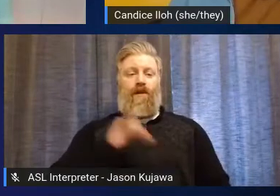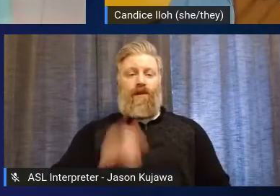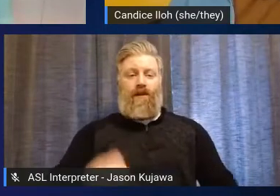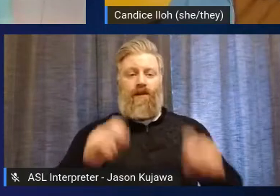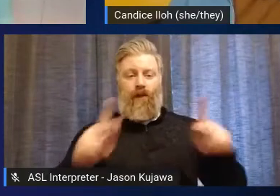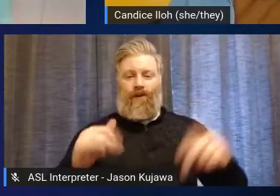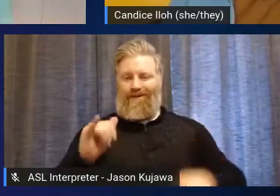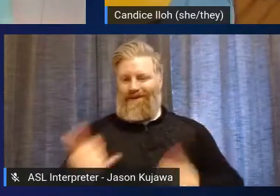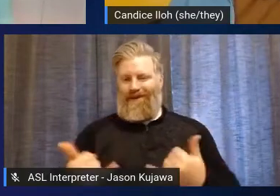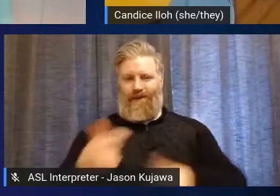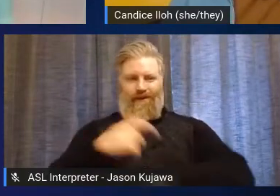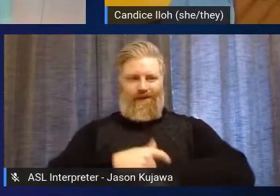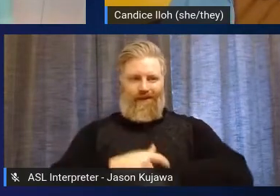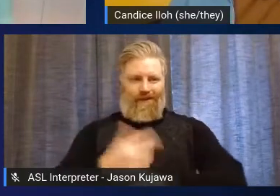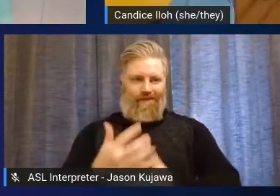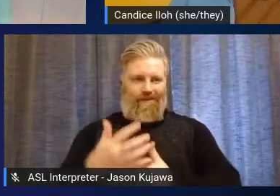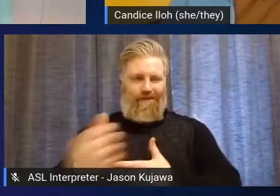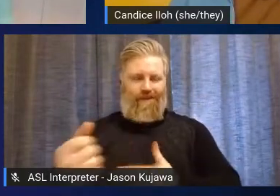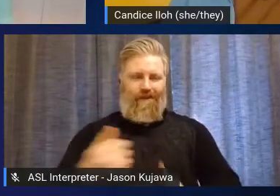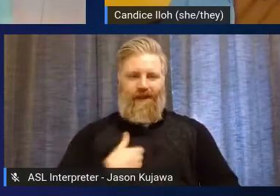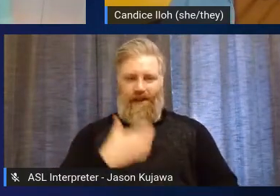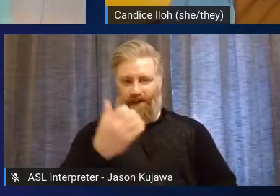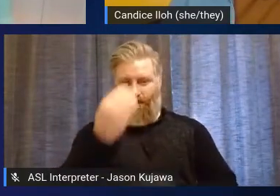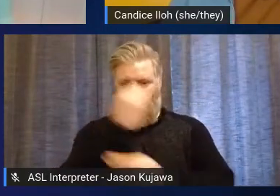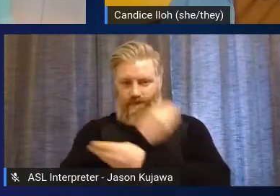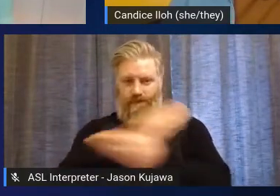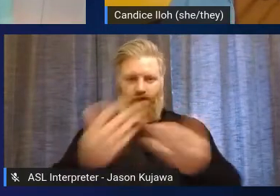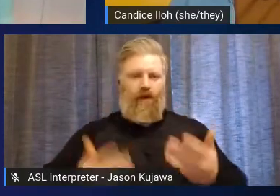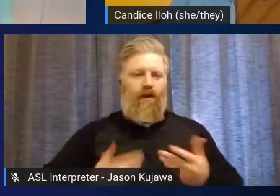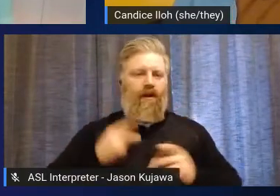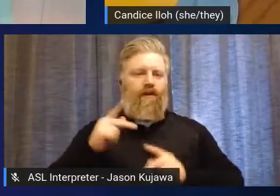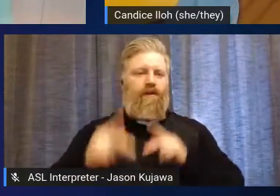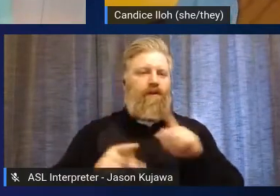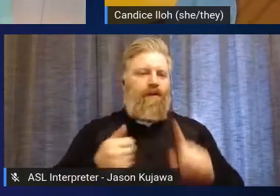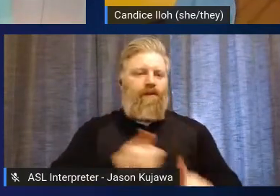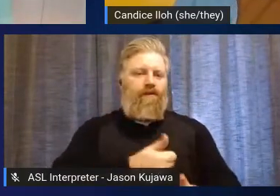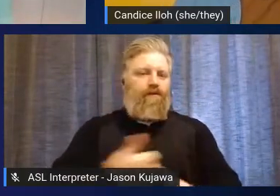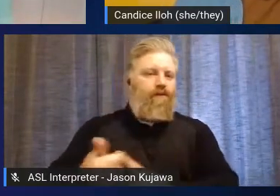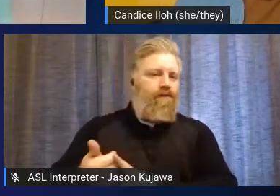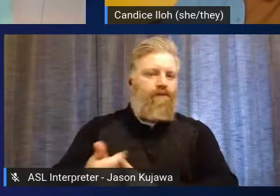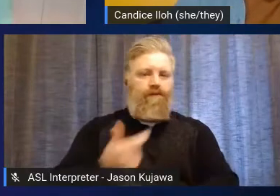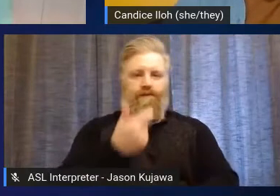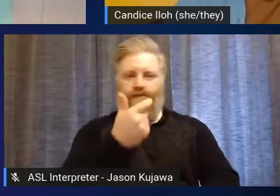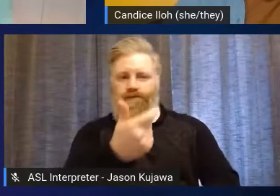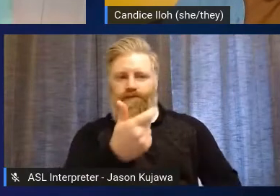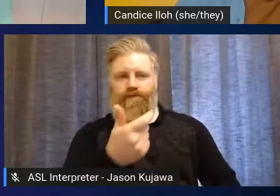time here, and I want to say very briefly to all the young people who are tuned in and who are watching,